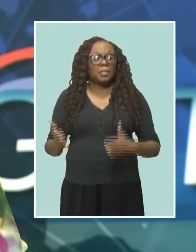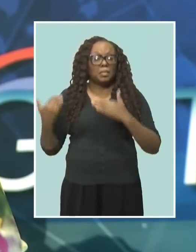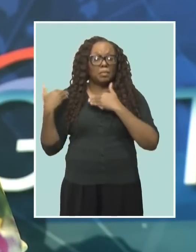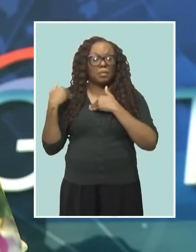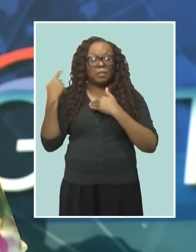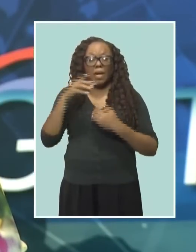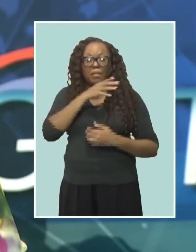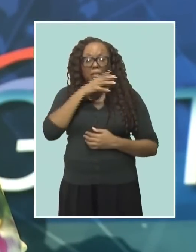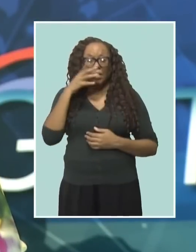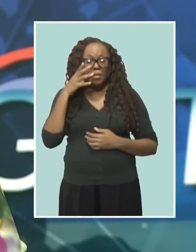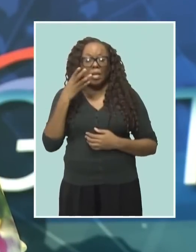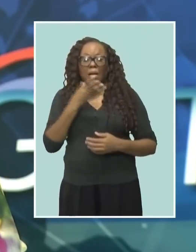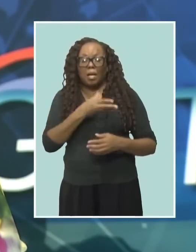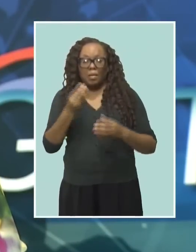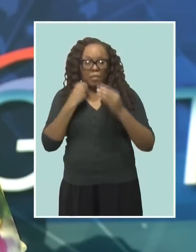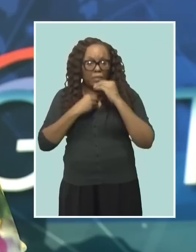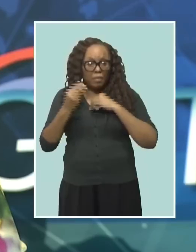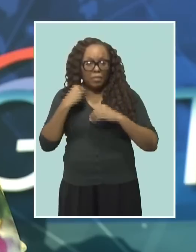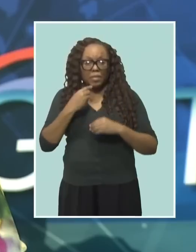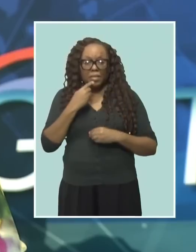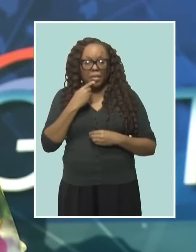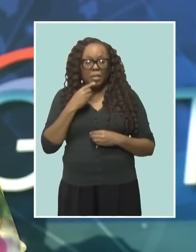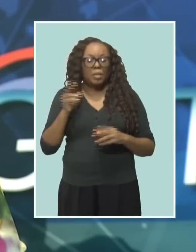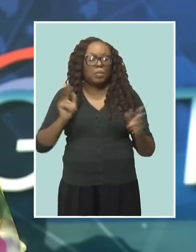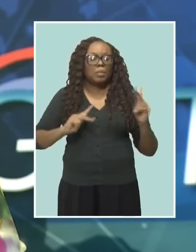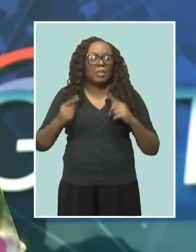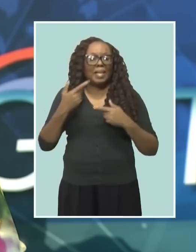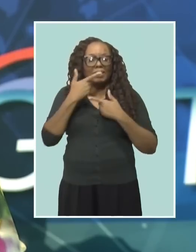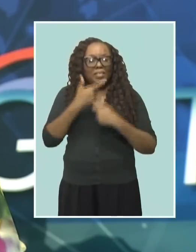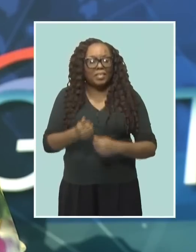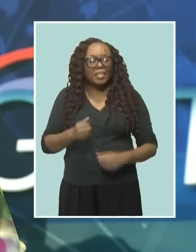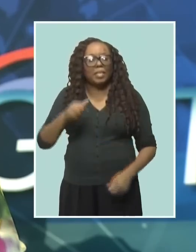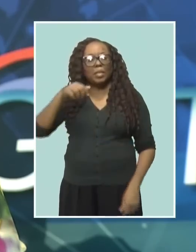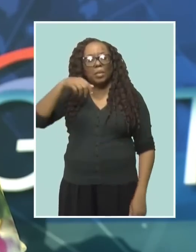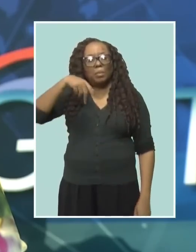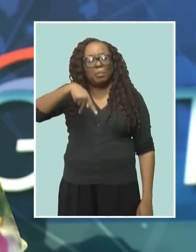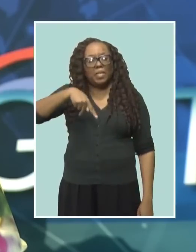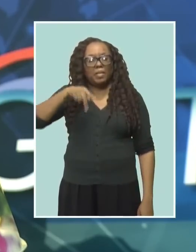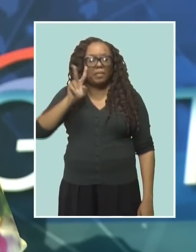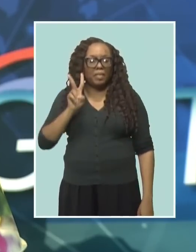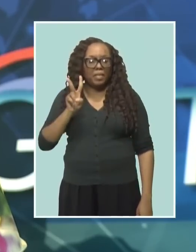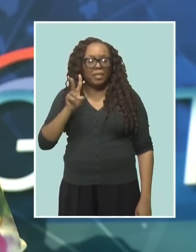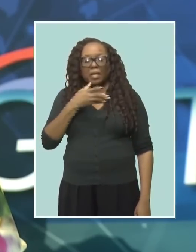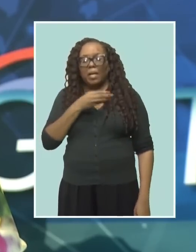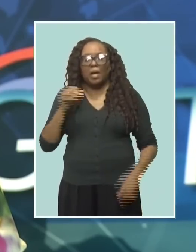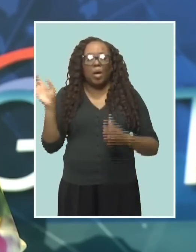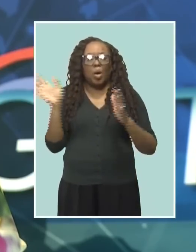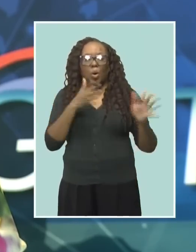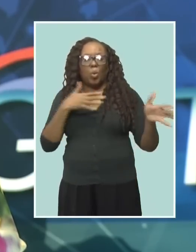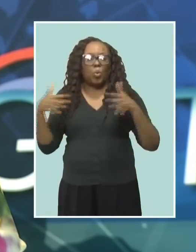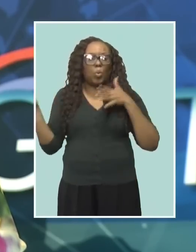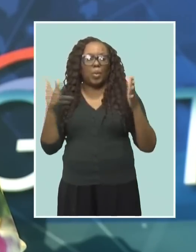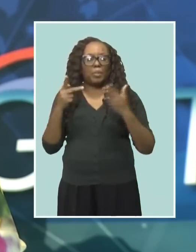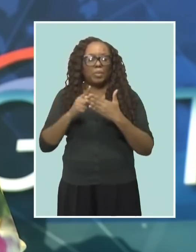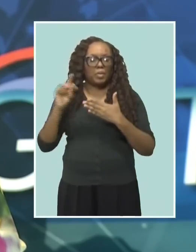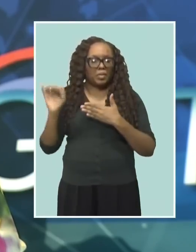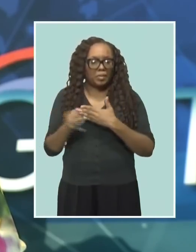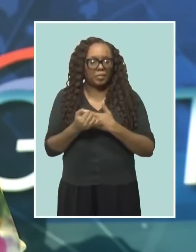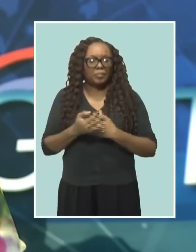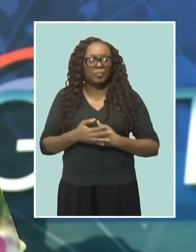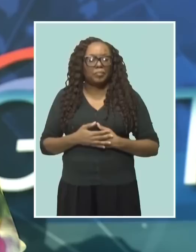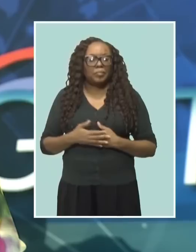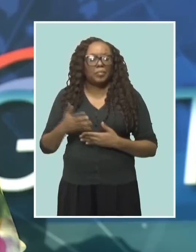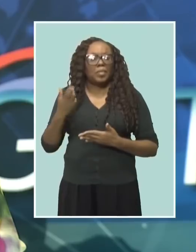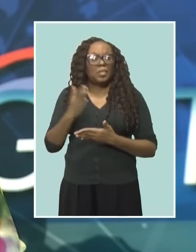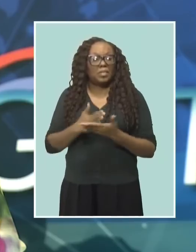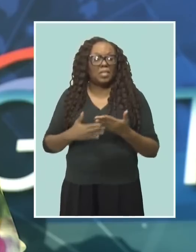is reporting there's high interest in PV and wind turbine projects on island. He says marginal lands allowed to go fallow are